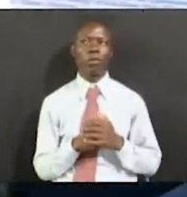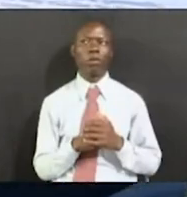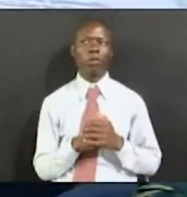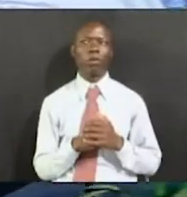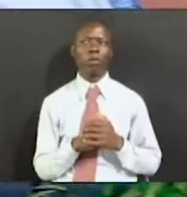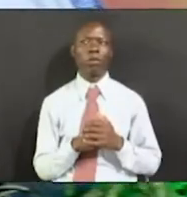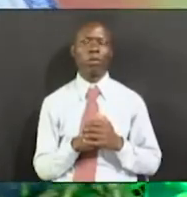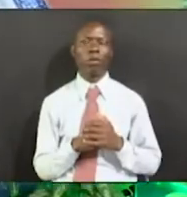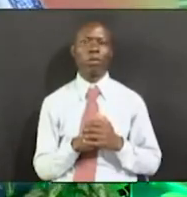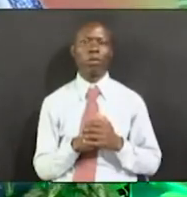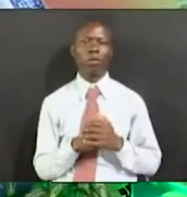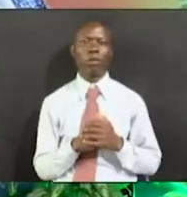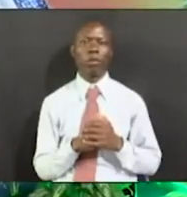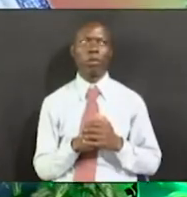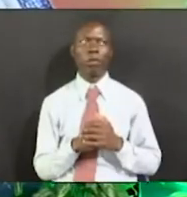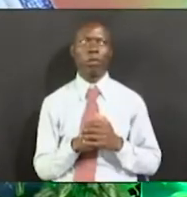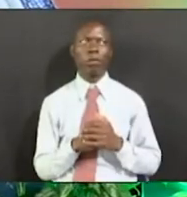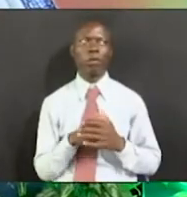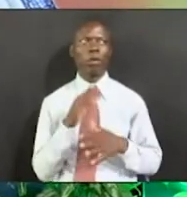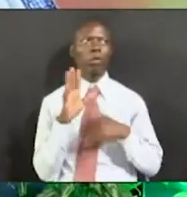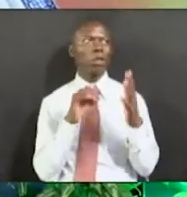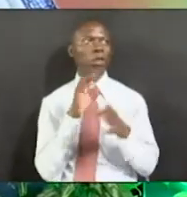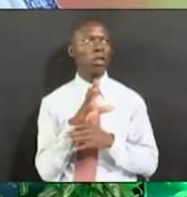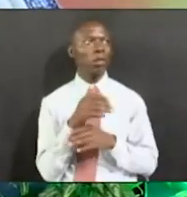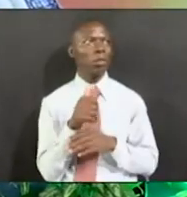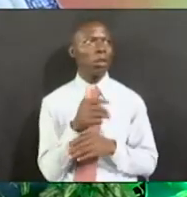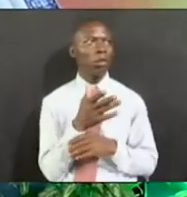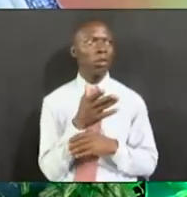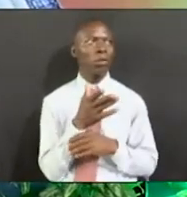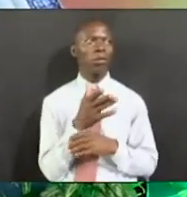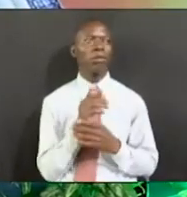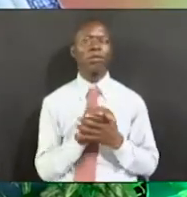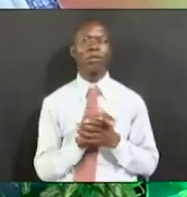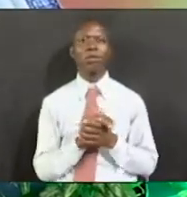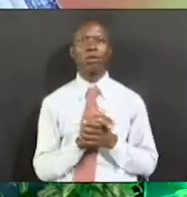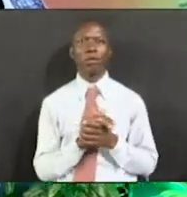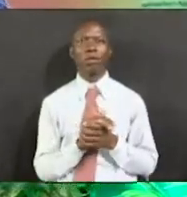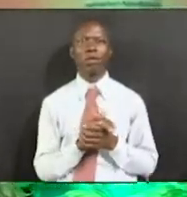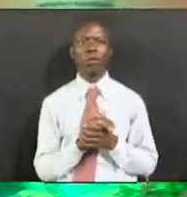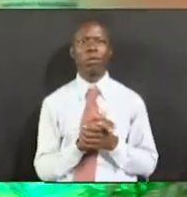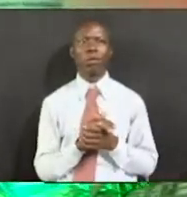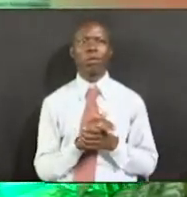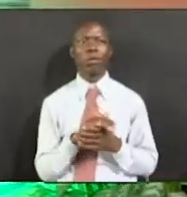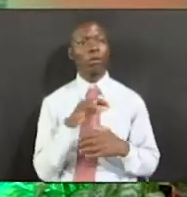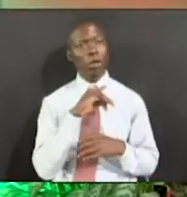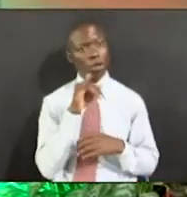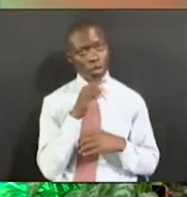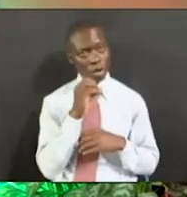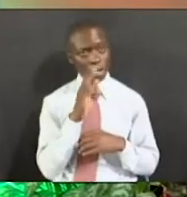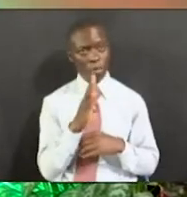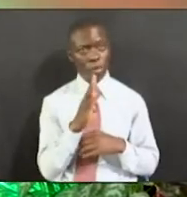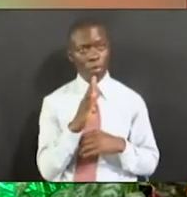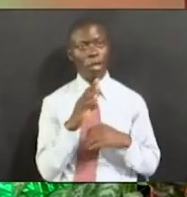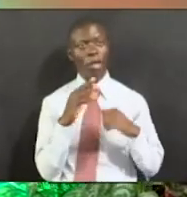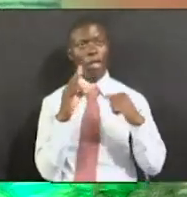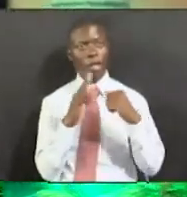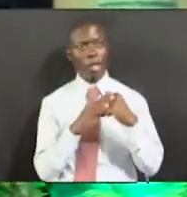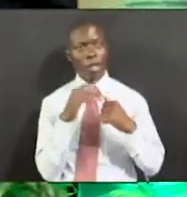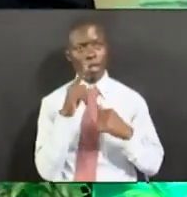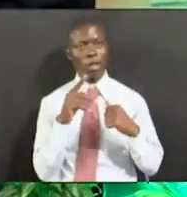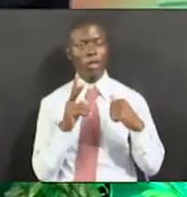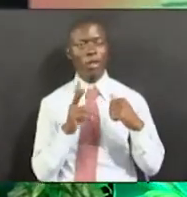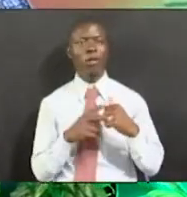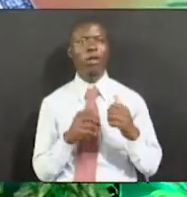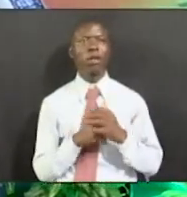I'm looking. It is not projected there. So I can do it here. Are you there? What does it